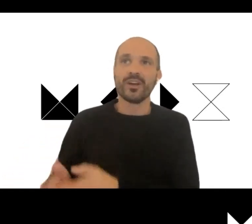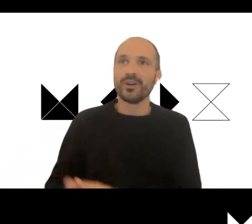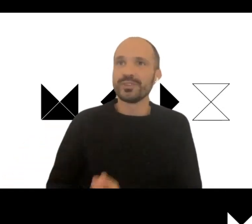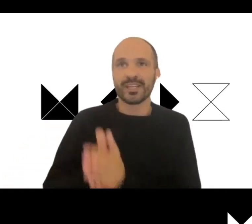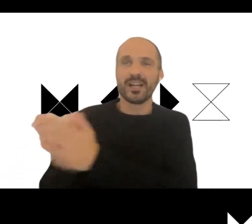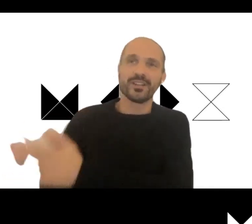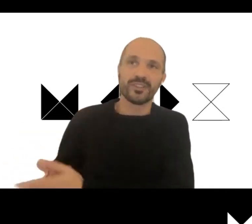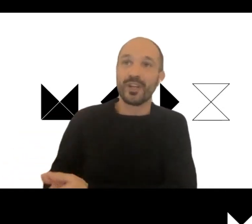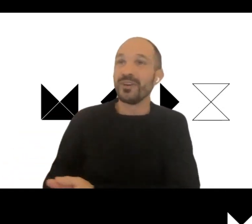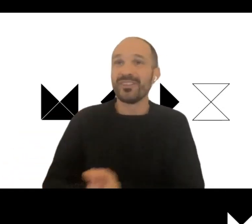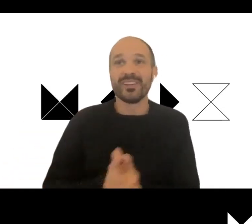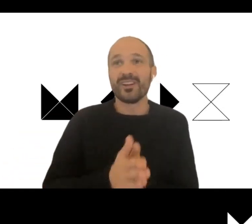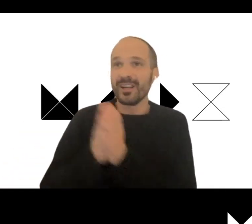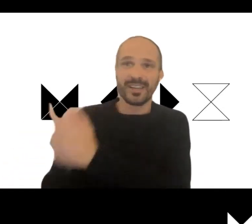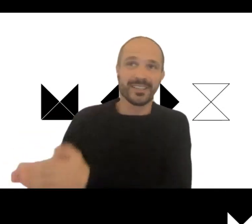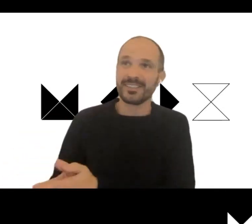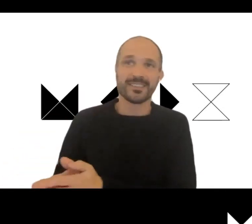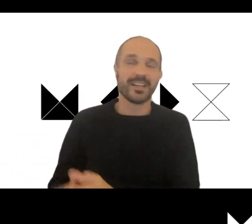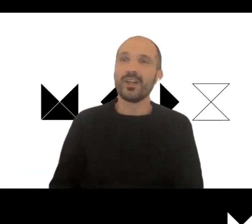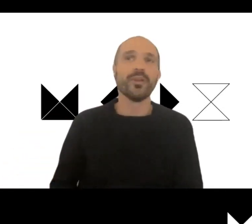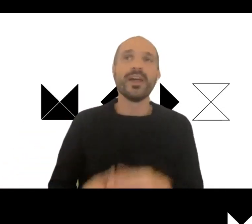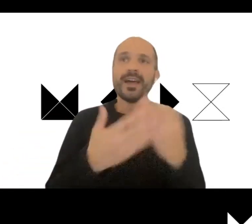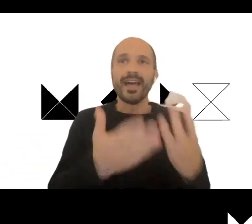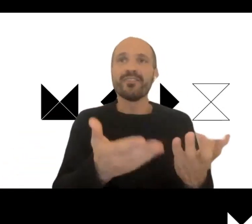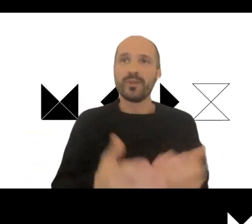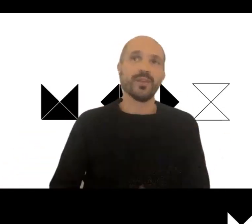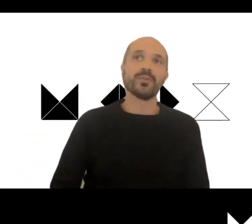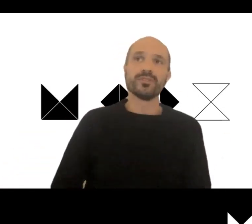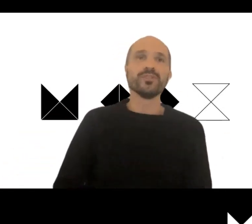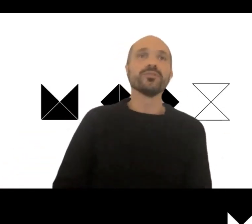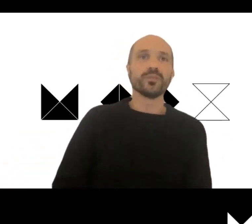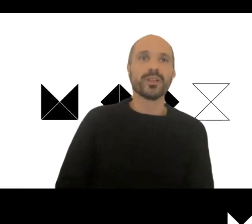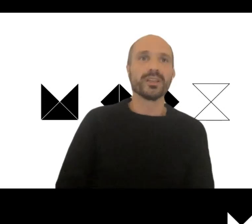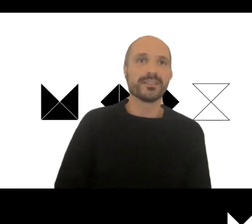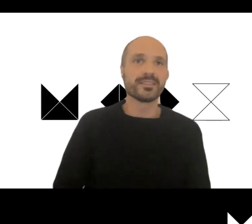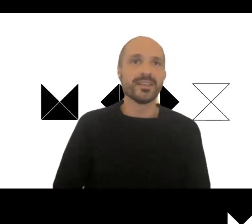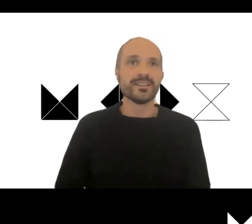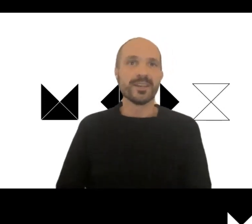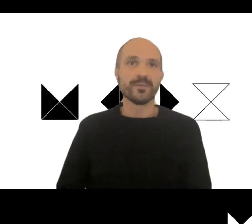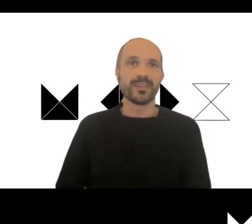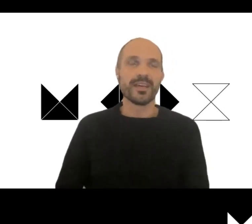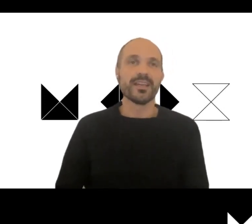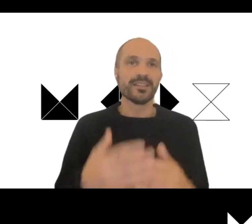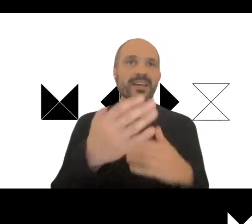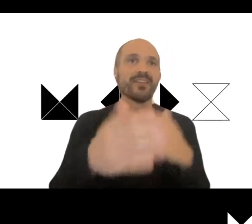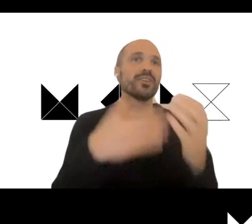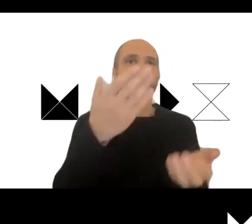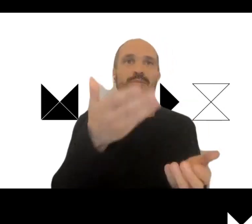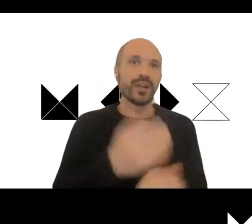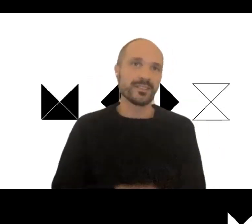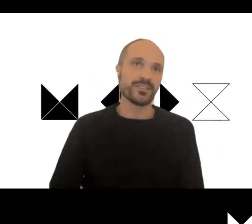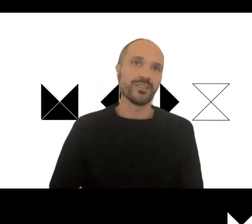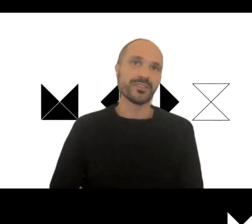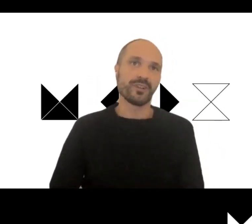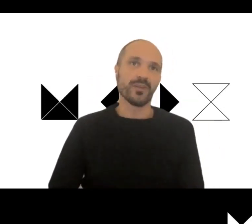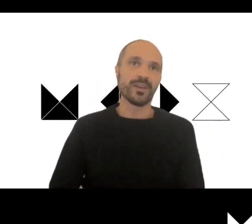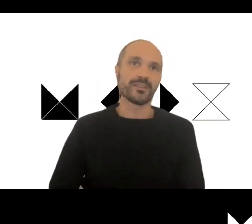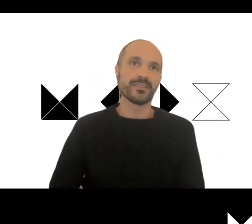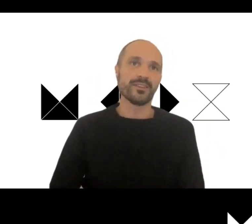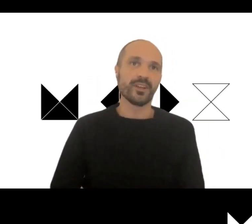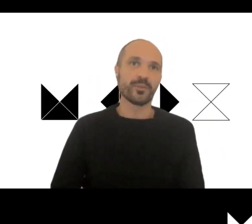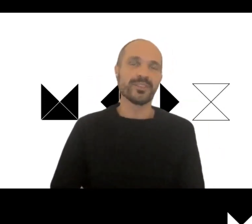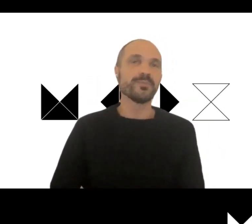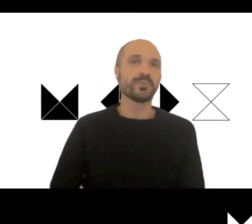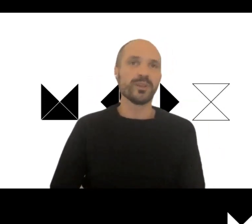manufacturing alone, technology alone, even architects and design alone haven't been able to do. And really it's something that this kind of learning process you're describing